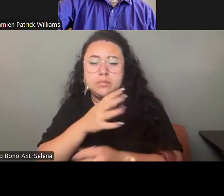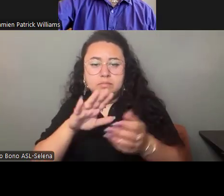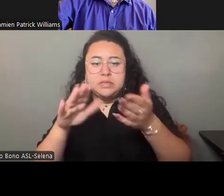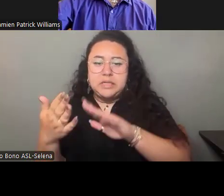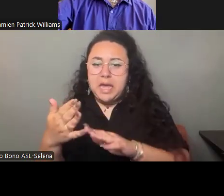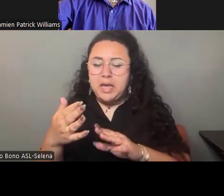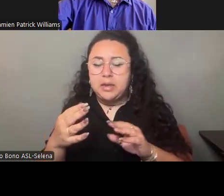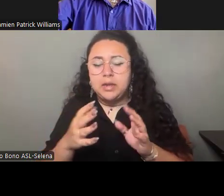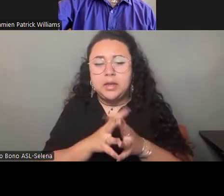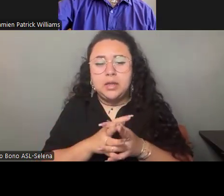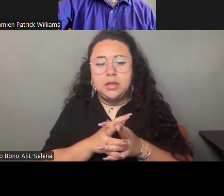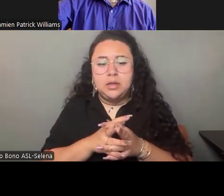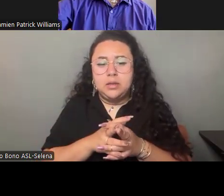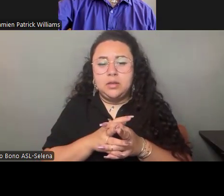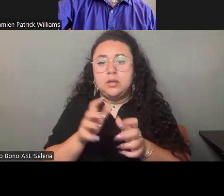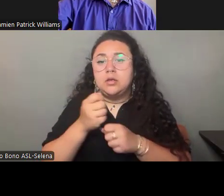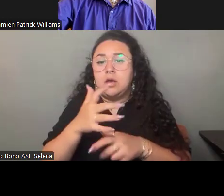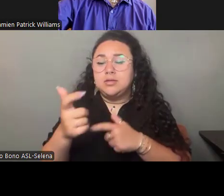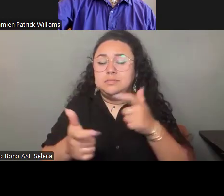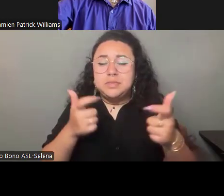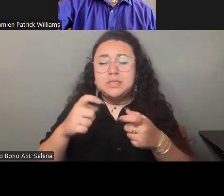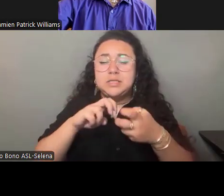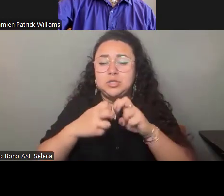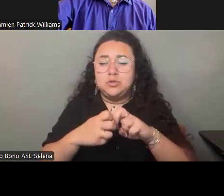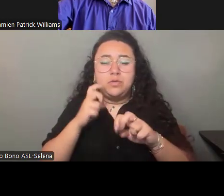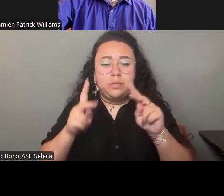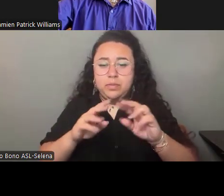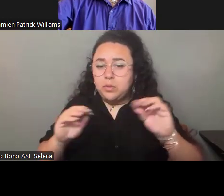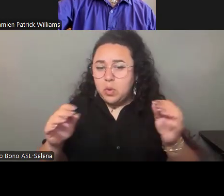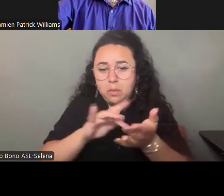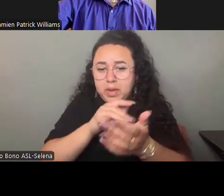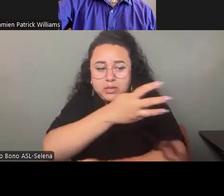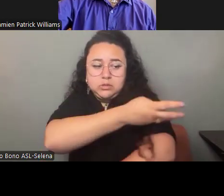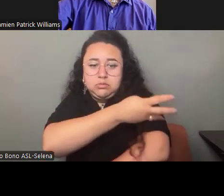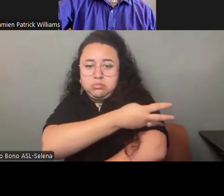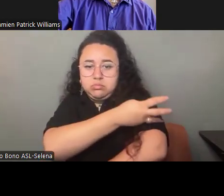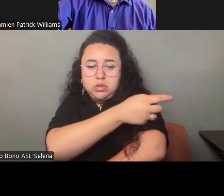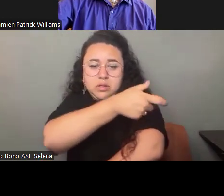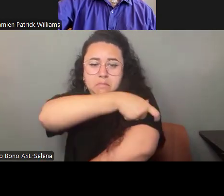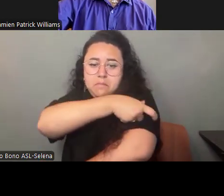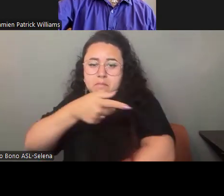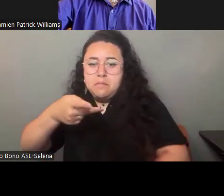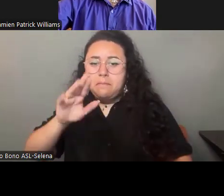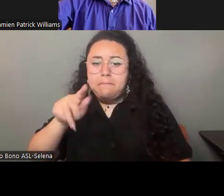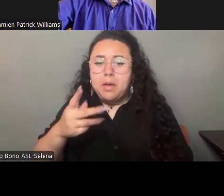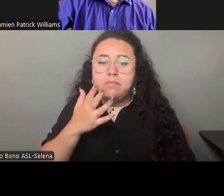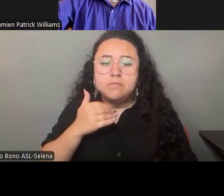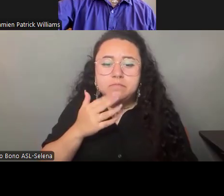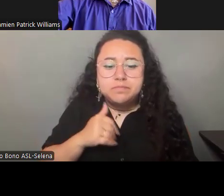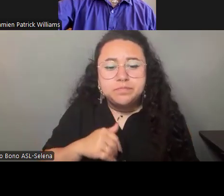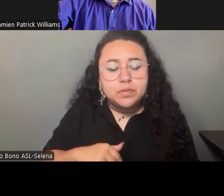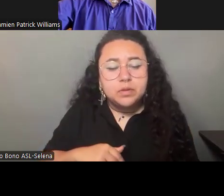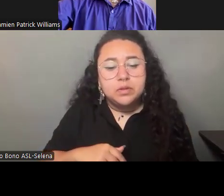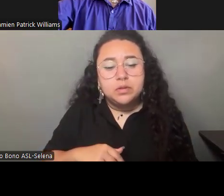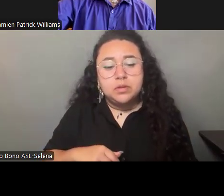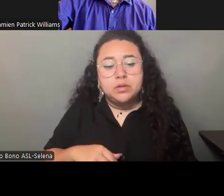ways that caused big issues for them. And this other one from 2019, you might, if you can read very fine print, it says